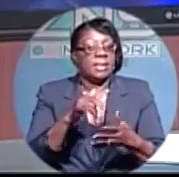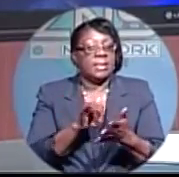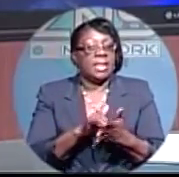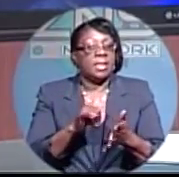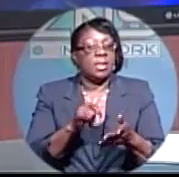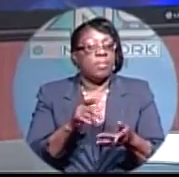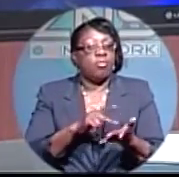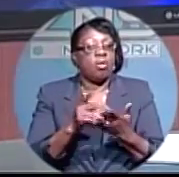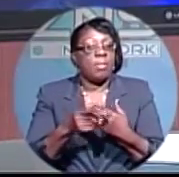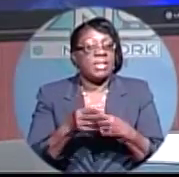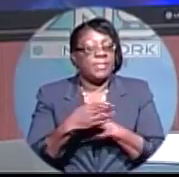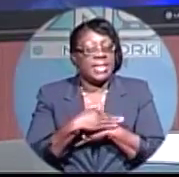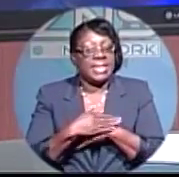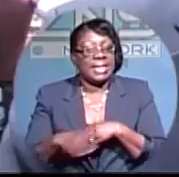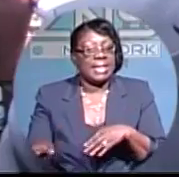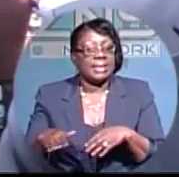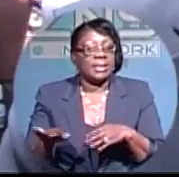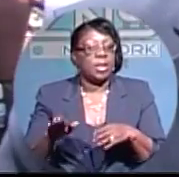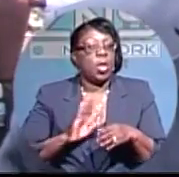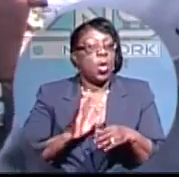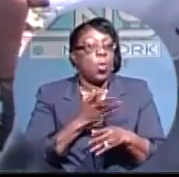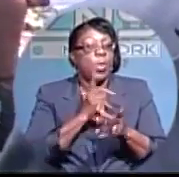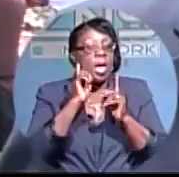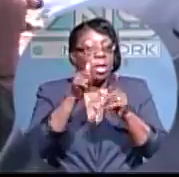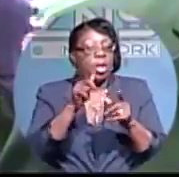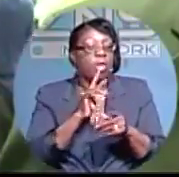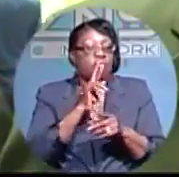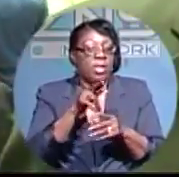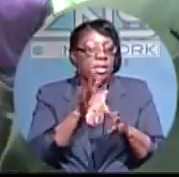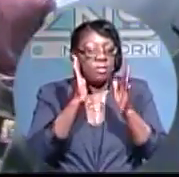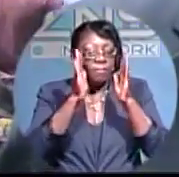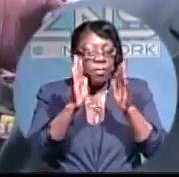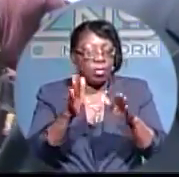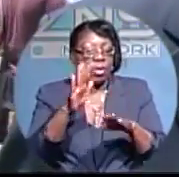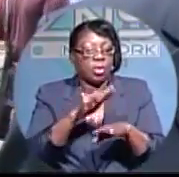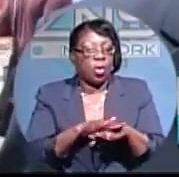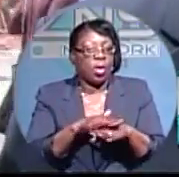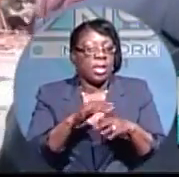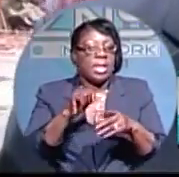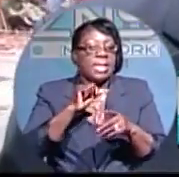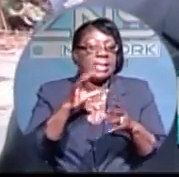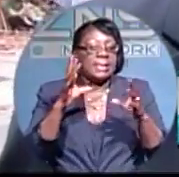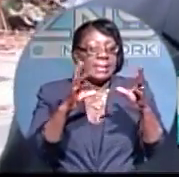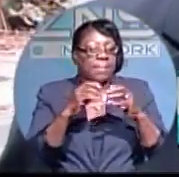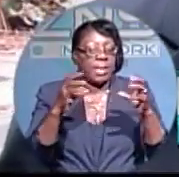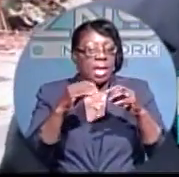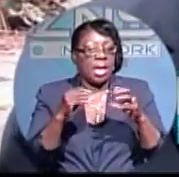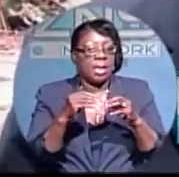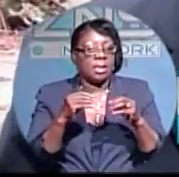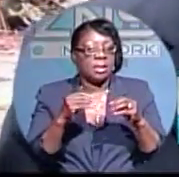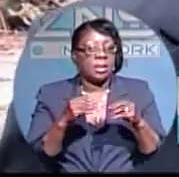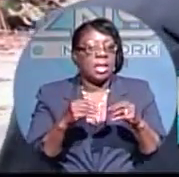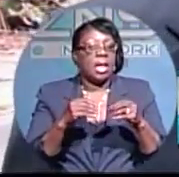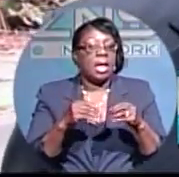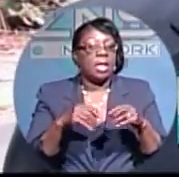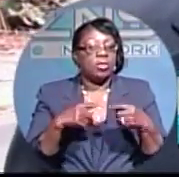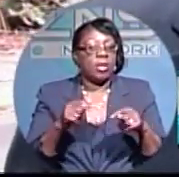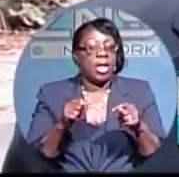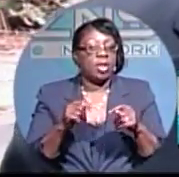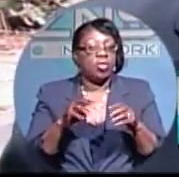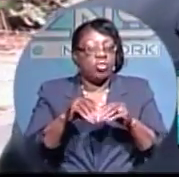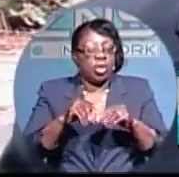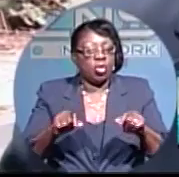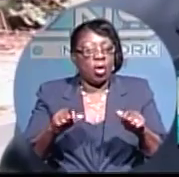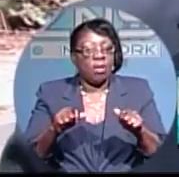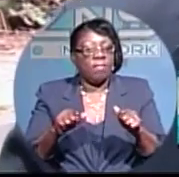neglected. We're looking really to focus on more seminars, an approach to really dissolve potential hotspots